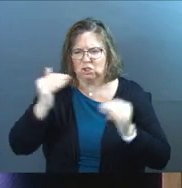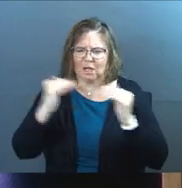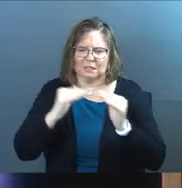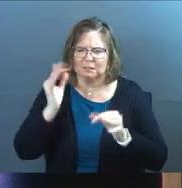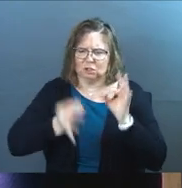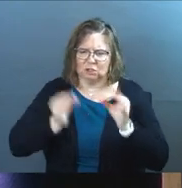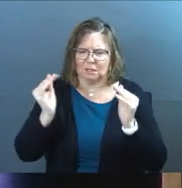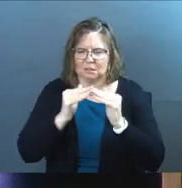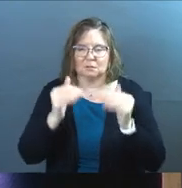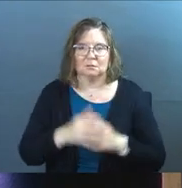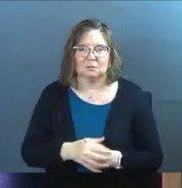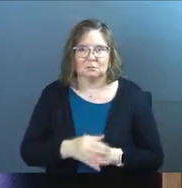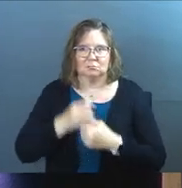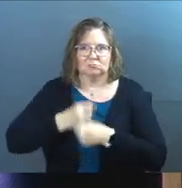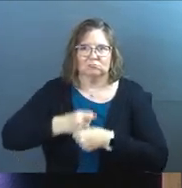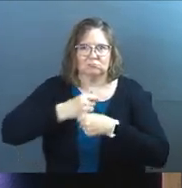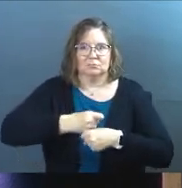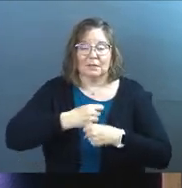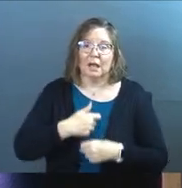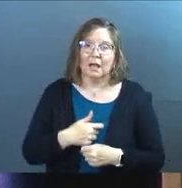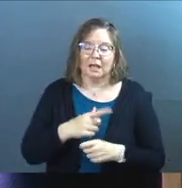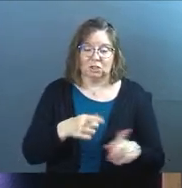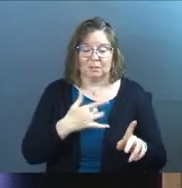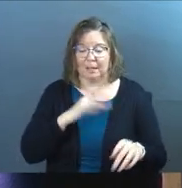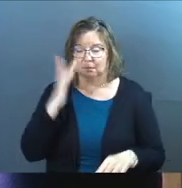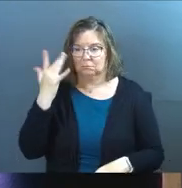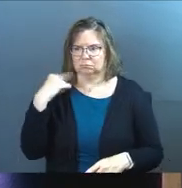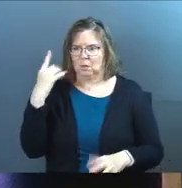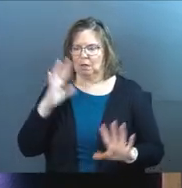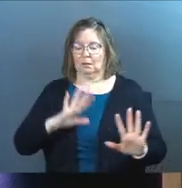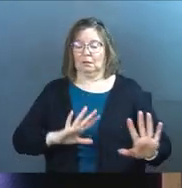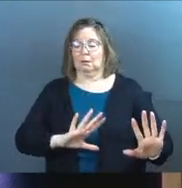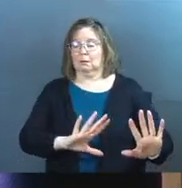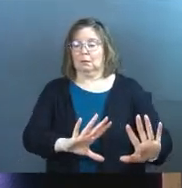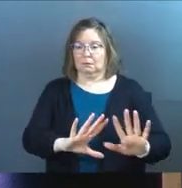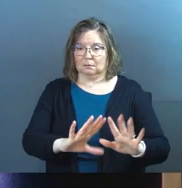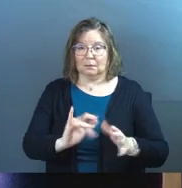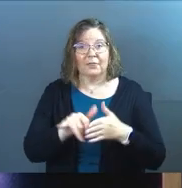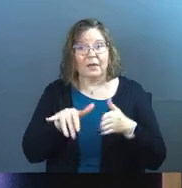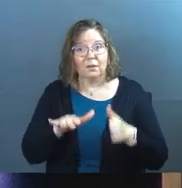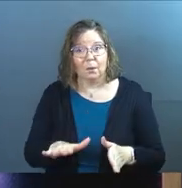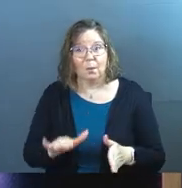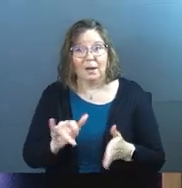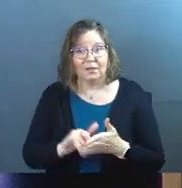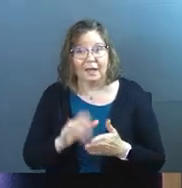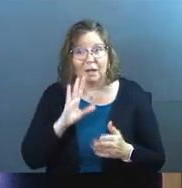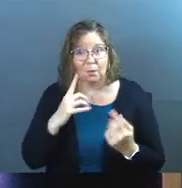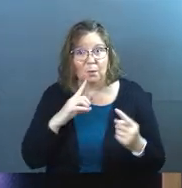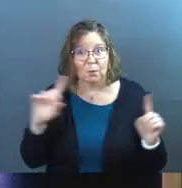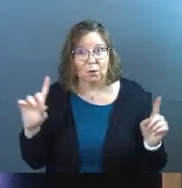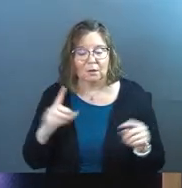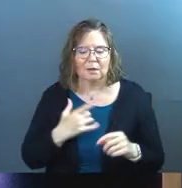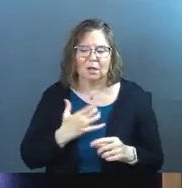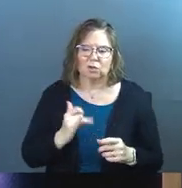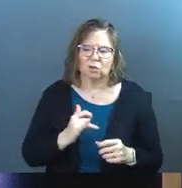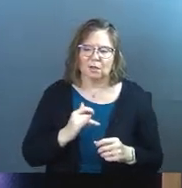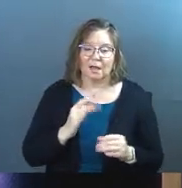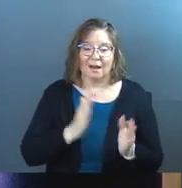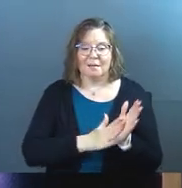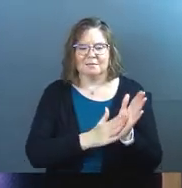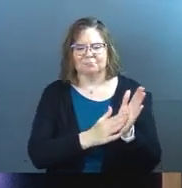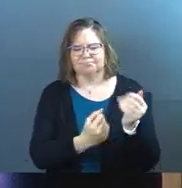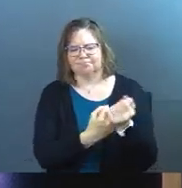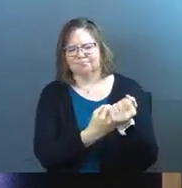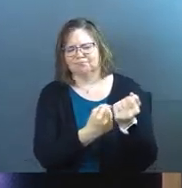Give me justice. And she's driving him nuts. And isn't that the way that it would work? And you're kind of cheering